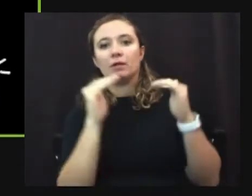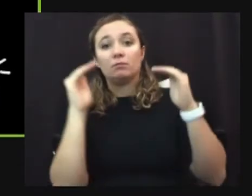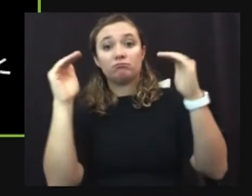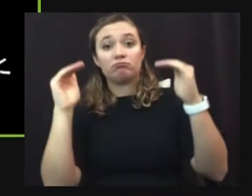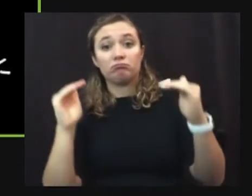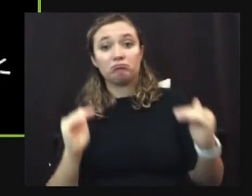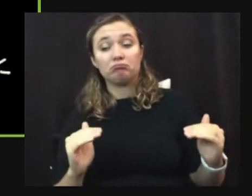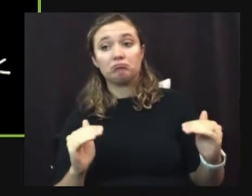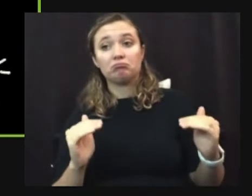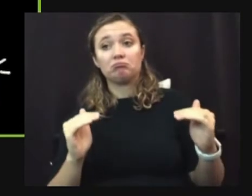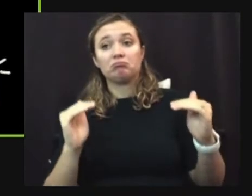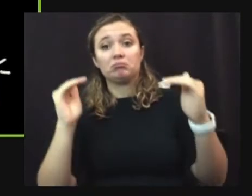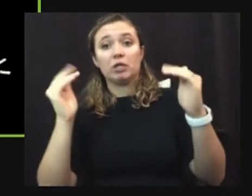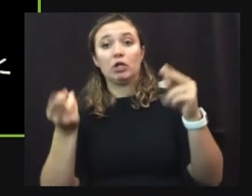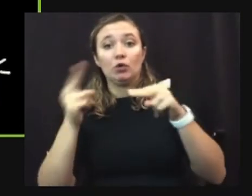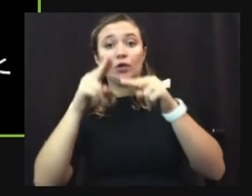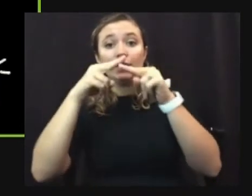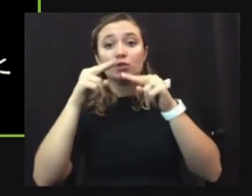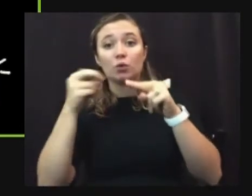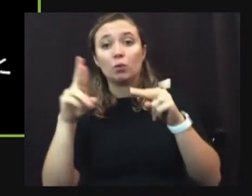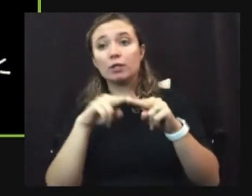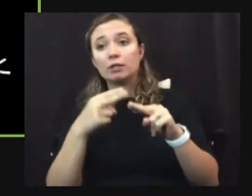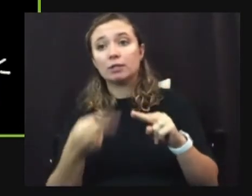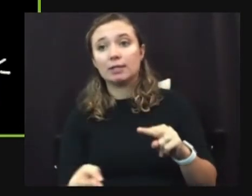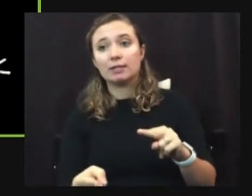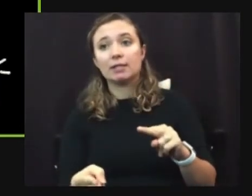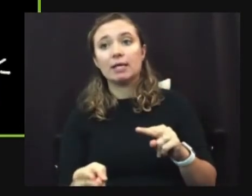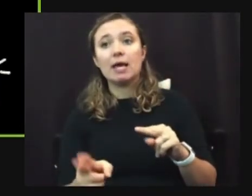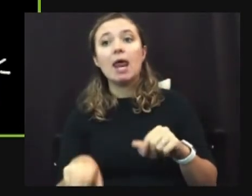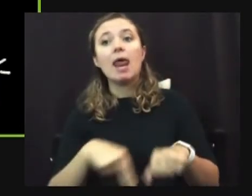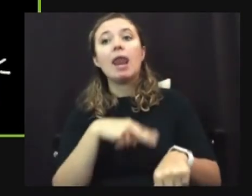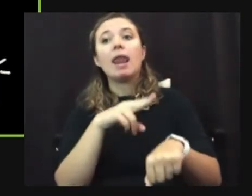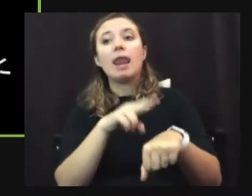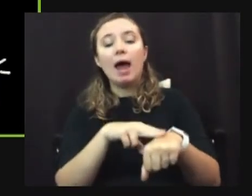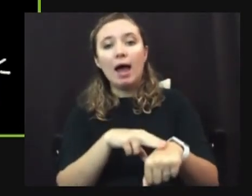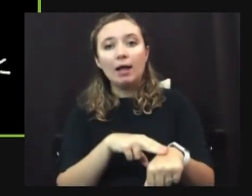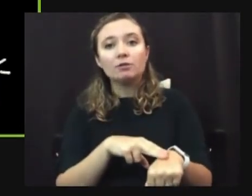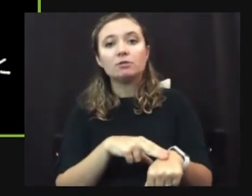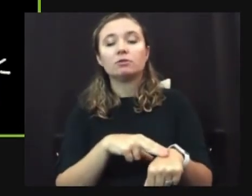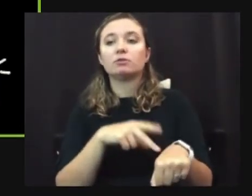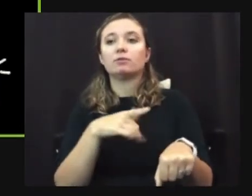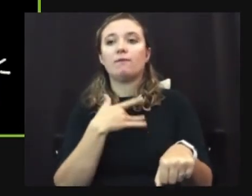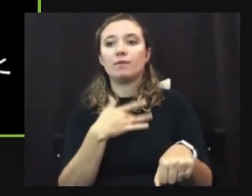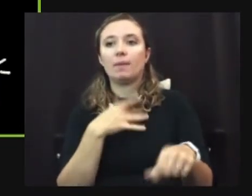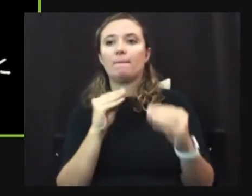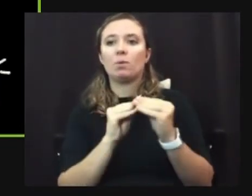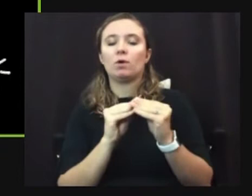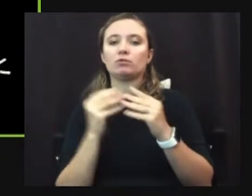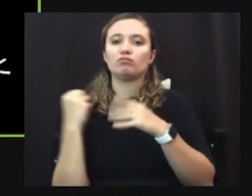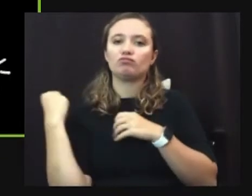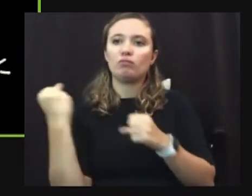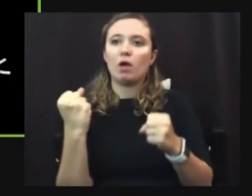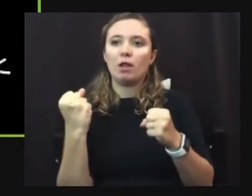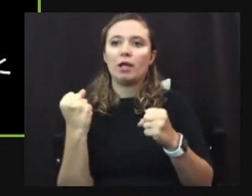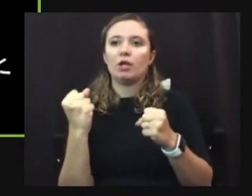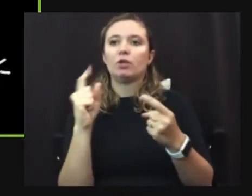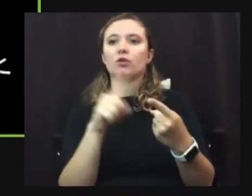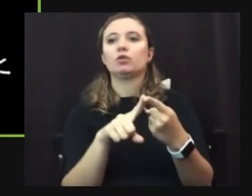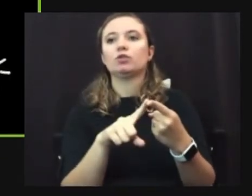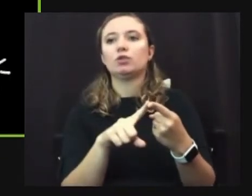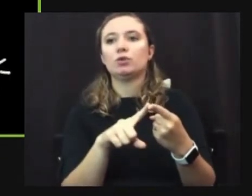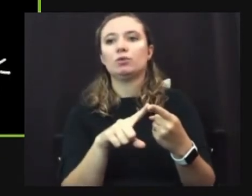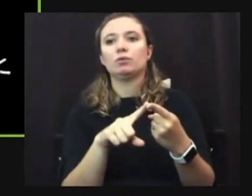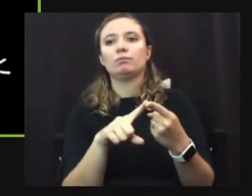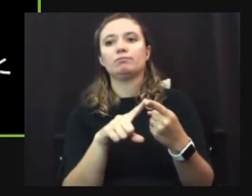people. It's completely natural that we feel more strongly for our family, our co-workers and friends, and that we go to greater lengths to protect